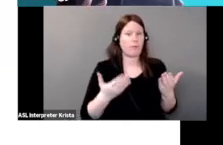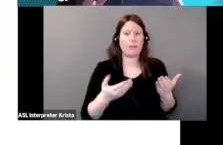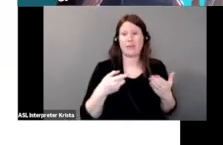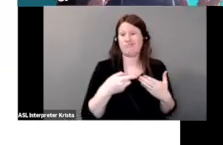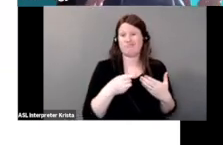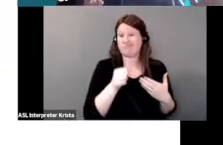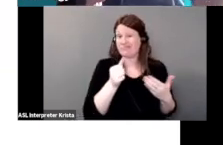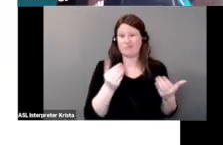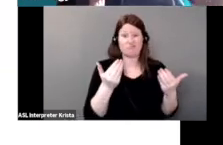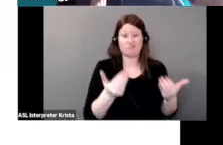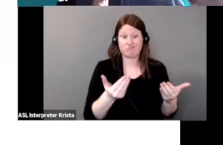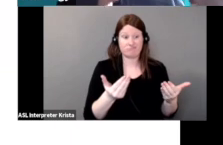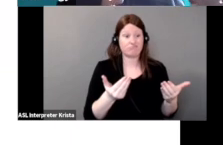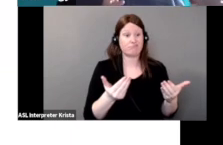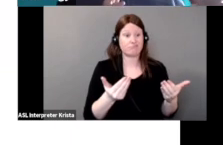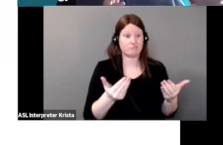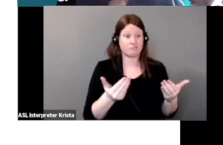your